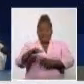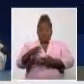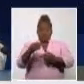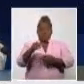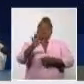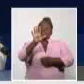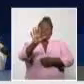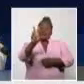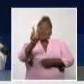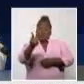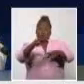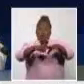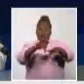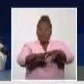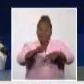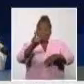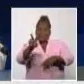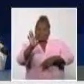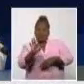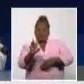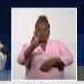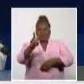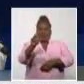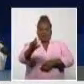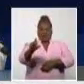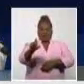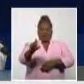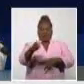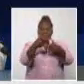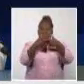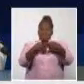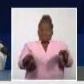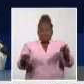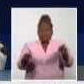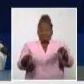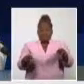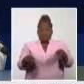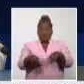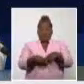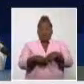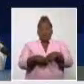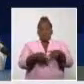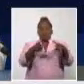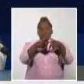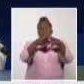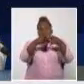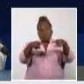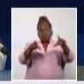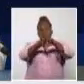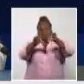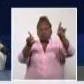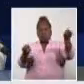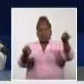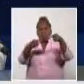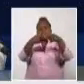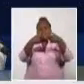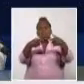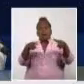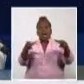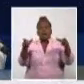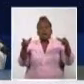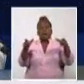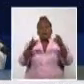respectively. But cases are being diagnosed in virtually all provinces. We have even